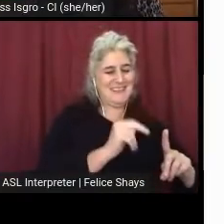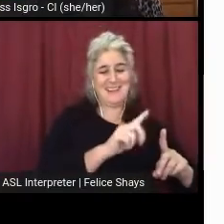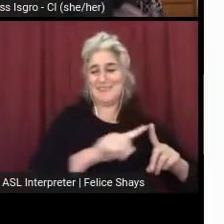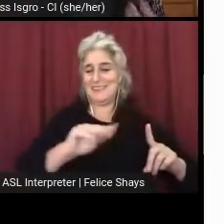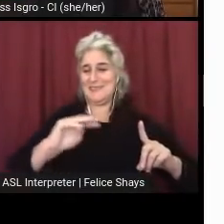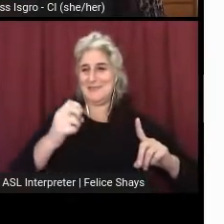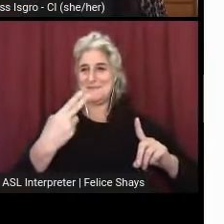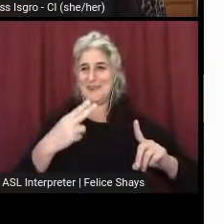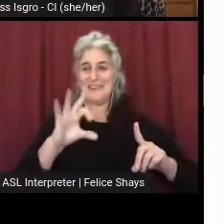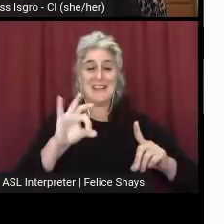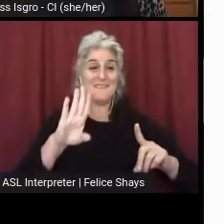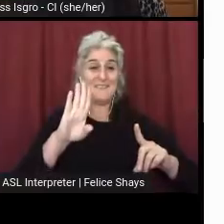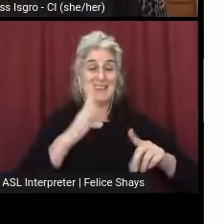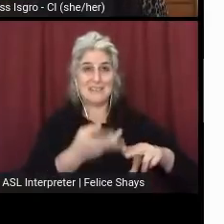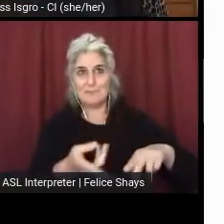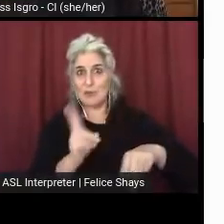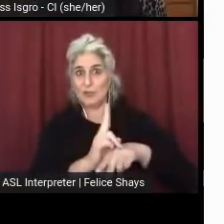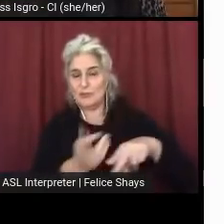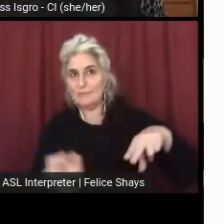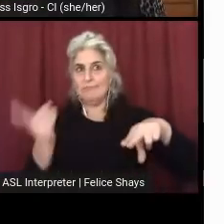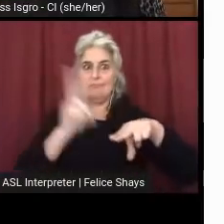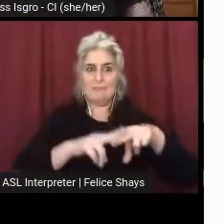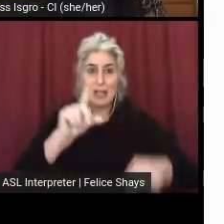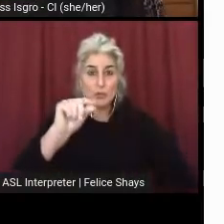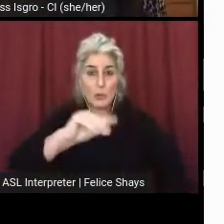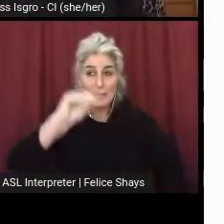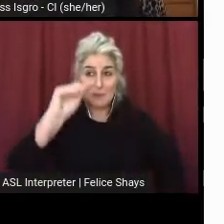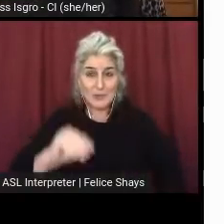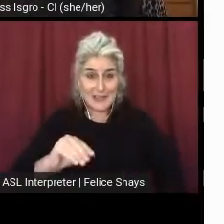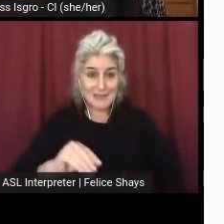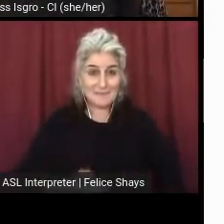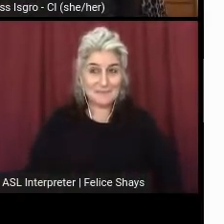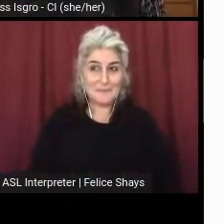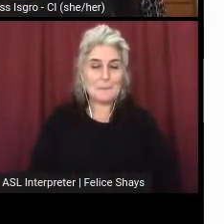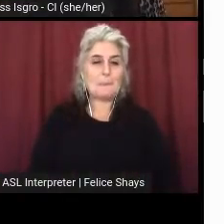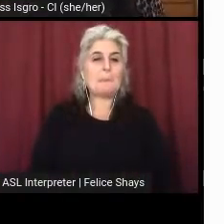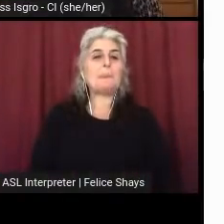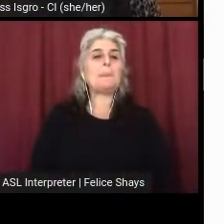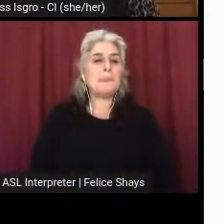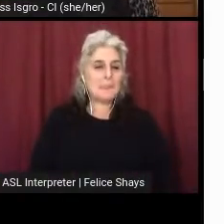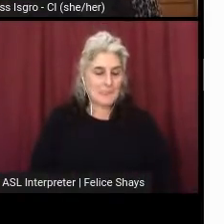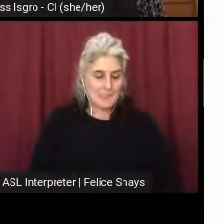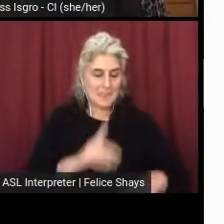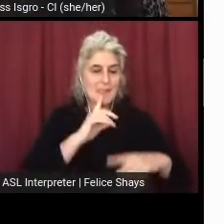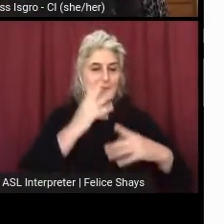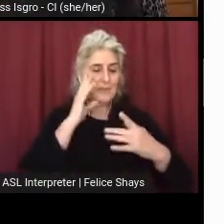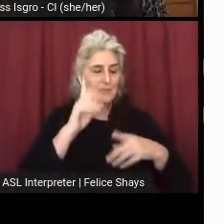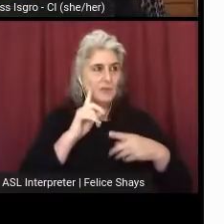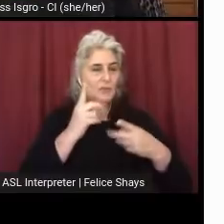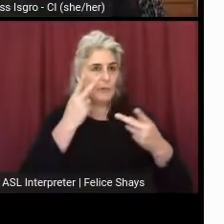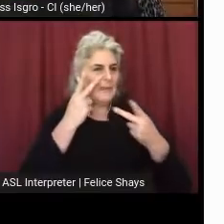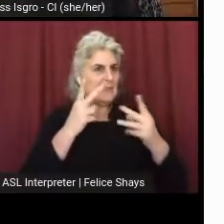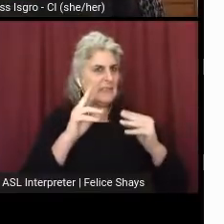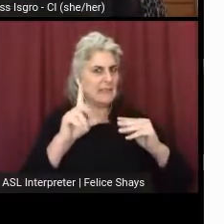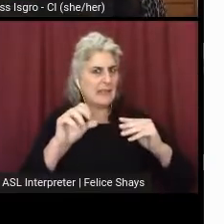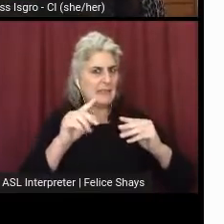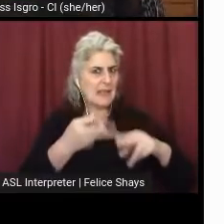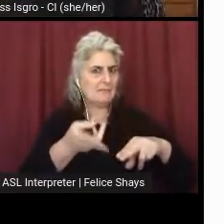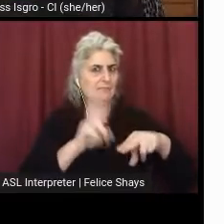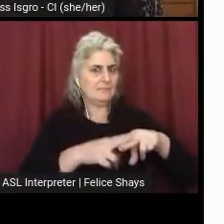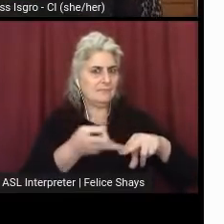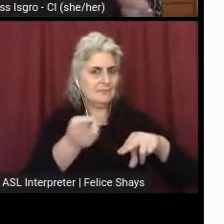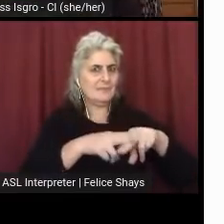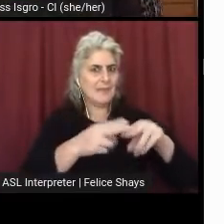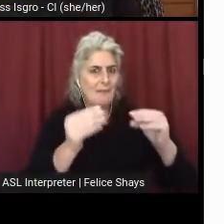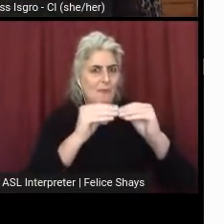up 27% in terms of time spent. And similar data has kept coming over the course of the following months. Of course, it's changed. We don't necessarily